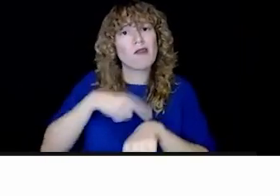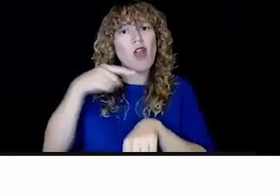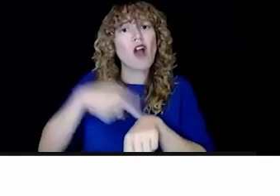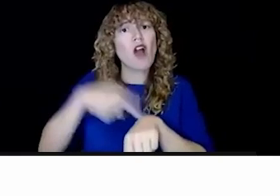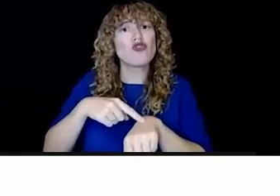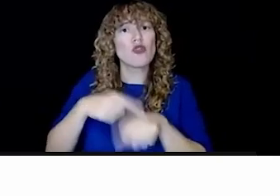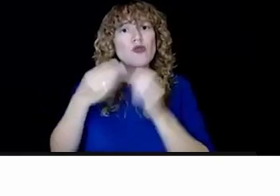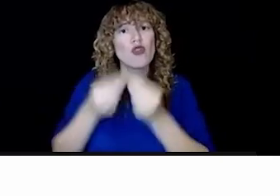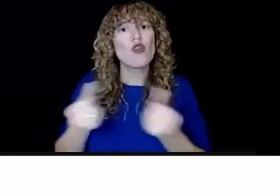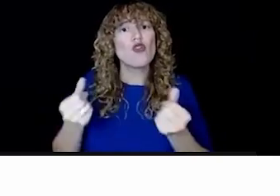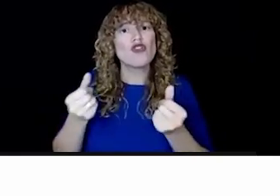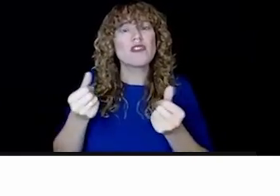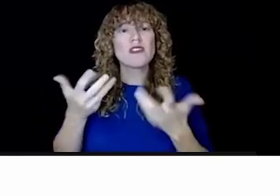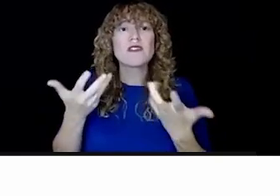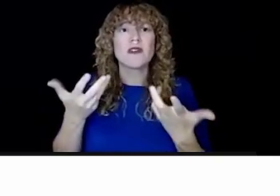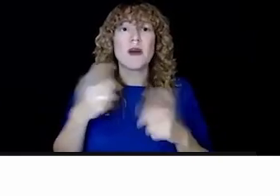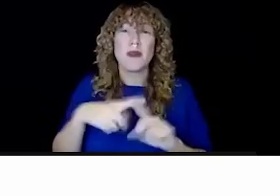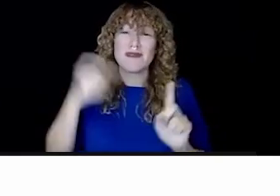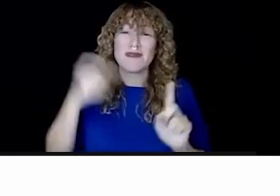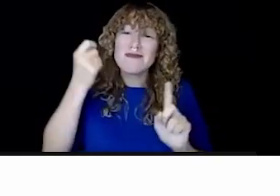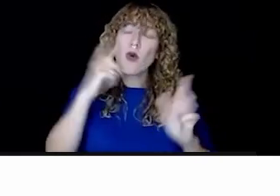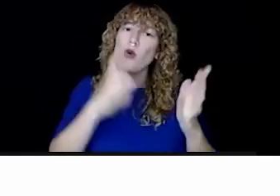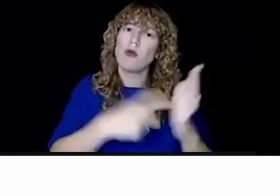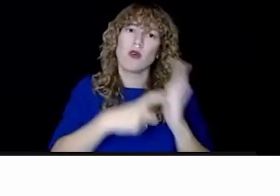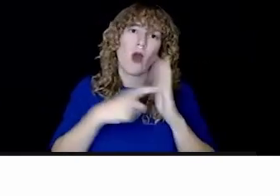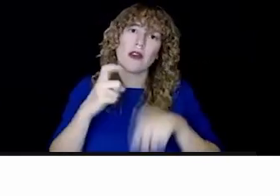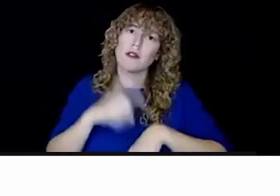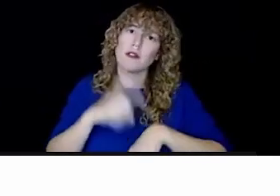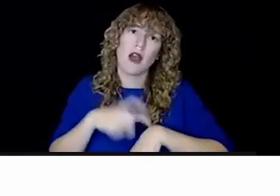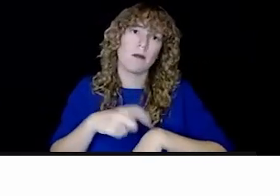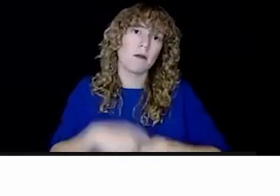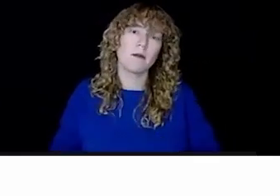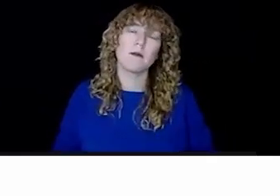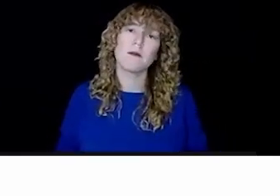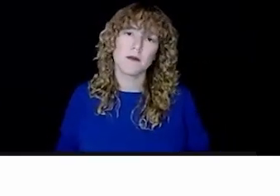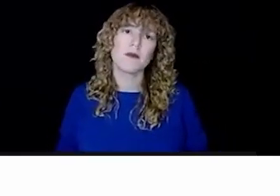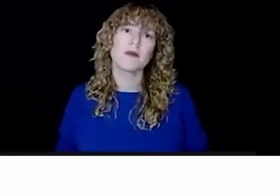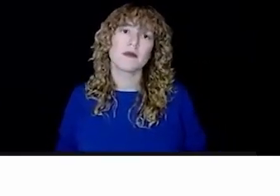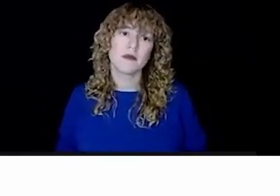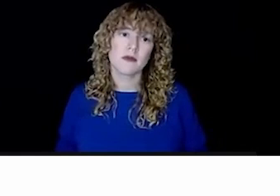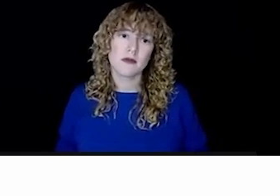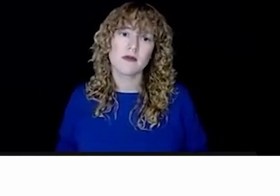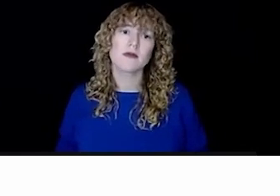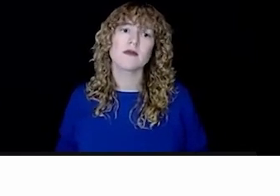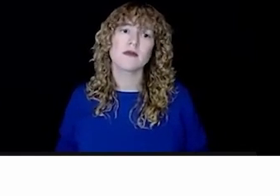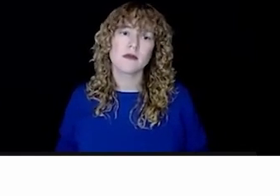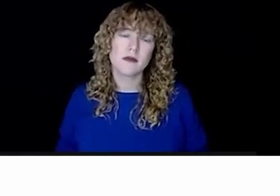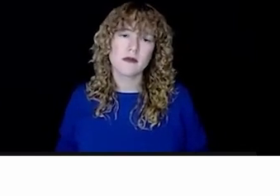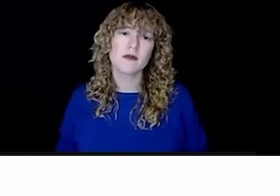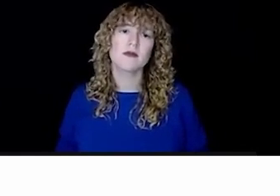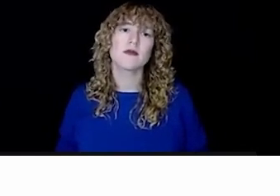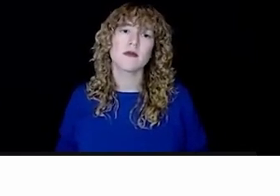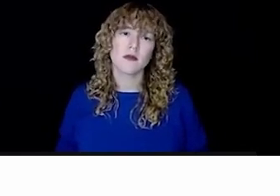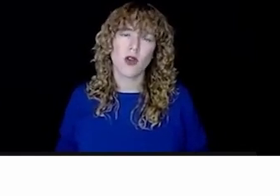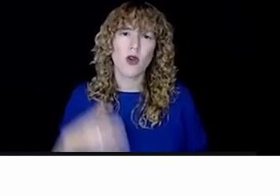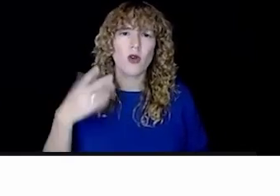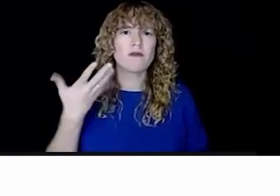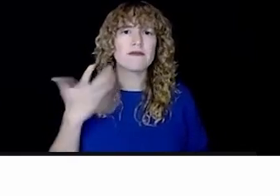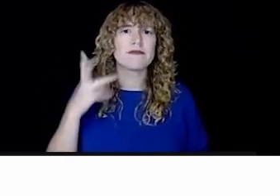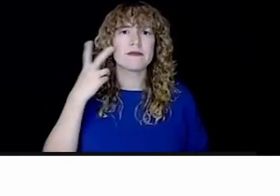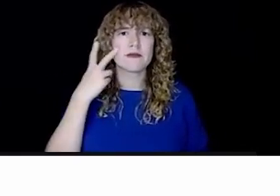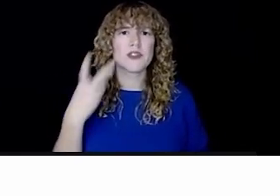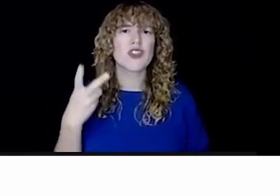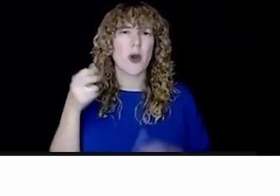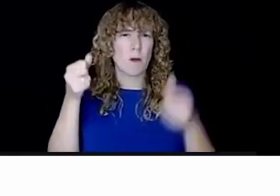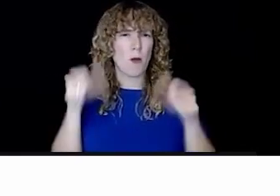works. However, it will take some time. We did see, I think some, I think we saw a post a couple of